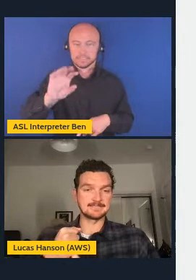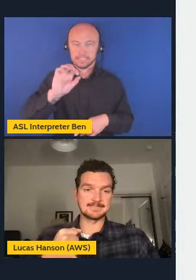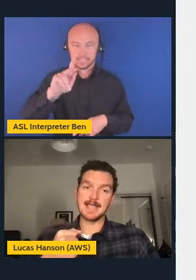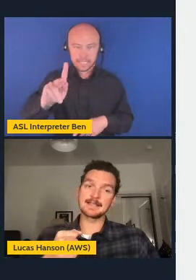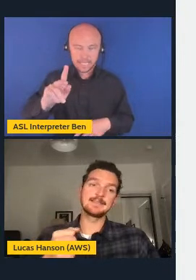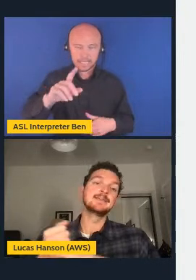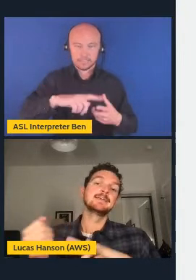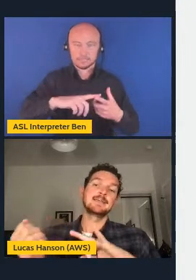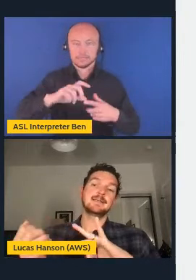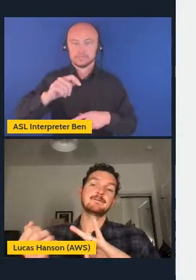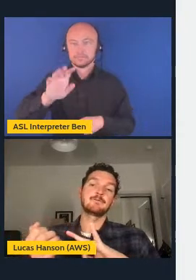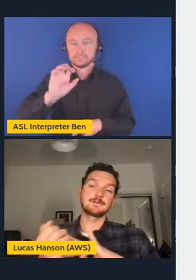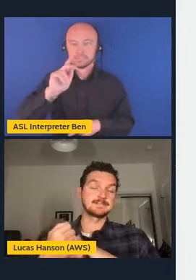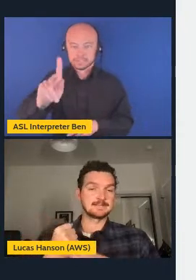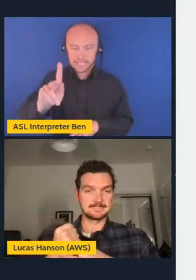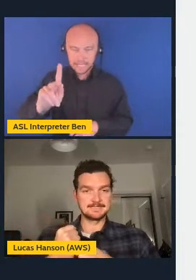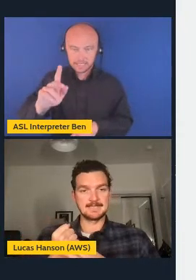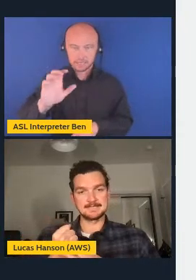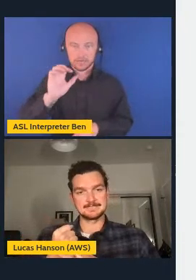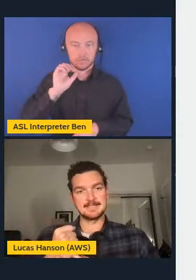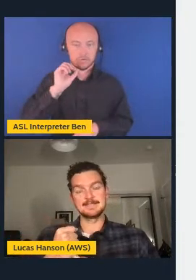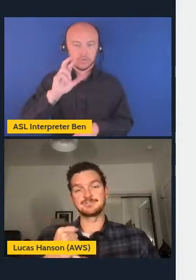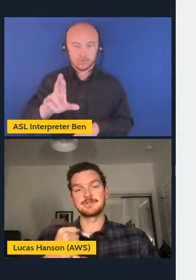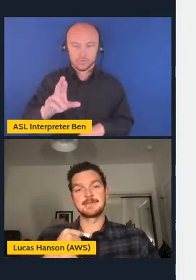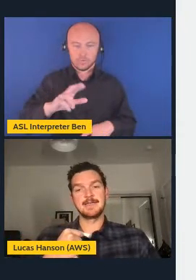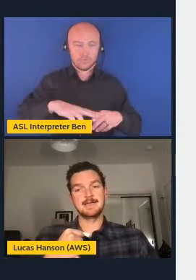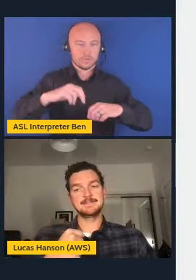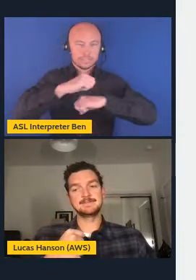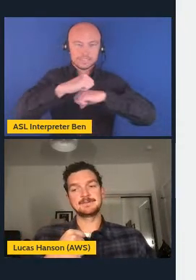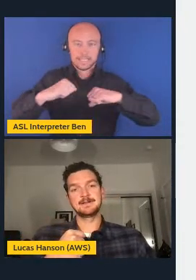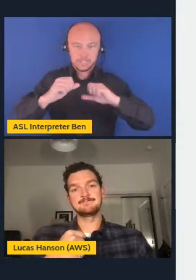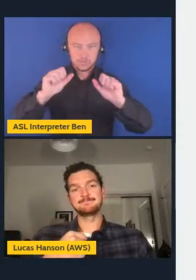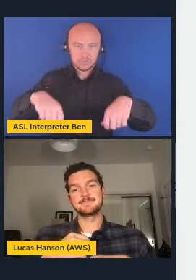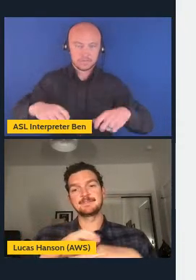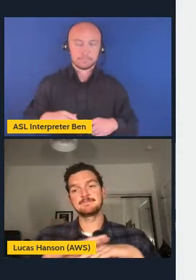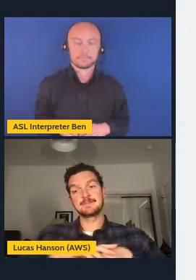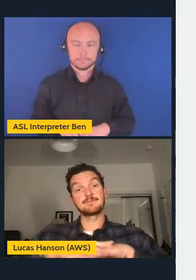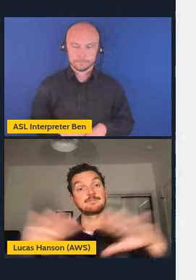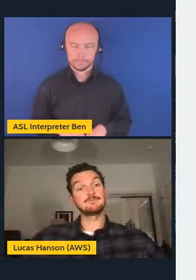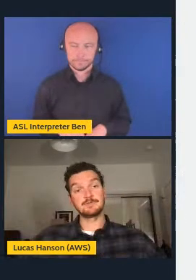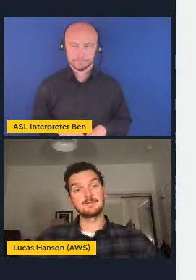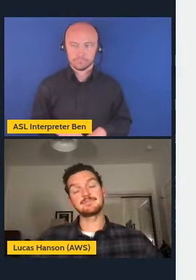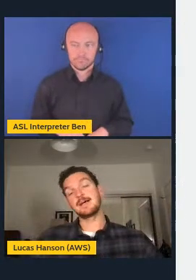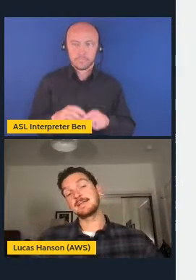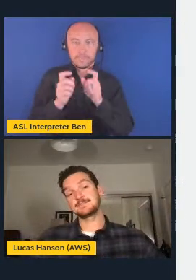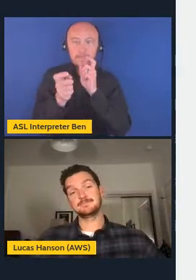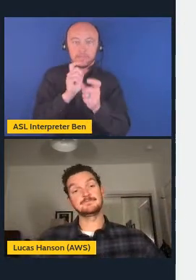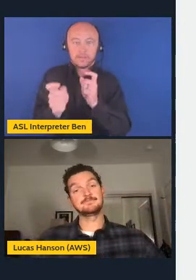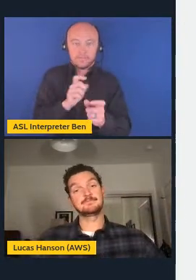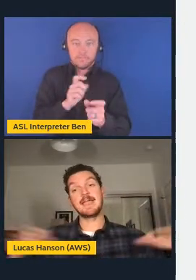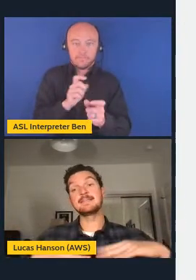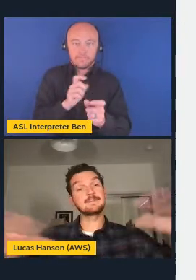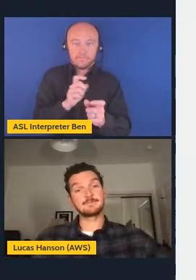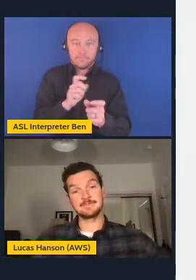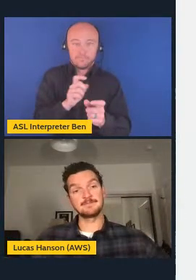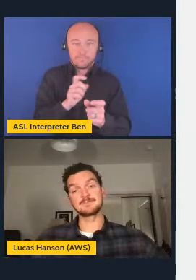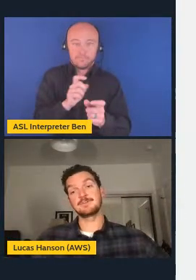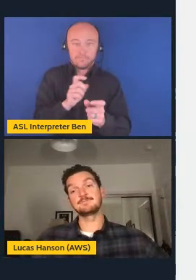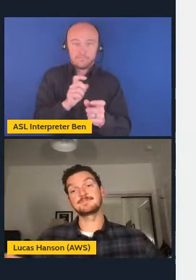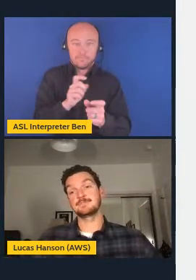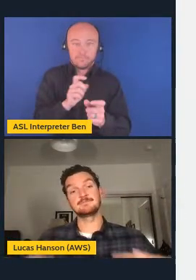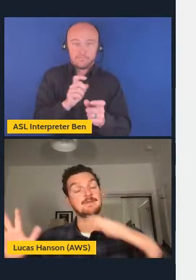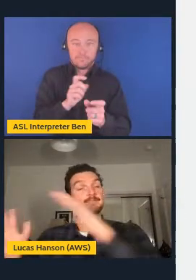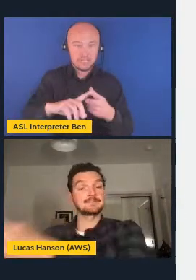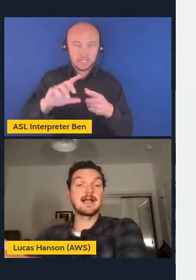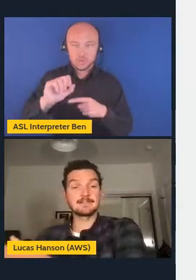CDK stack, or it can take a CDK stage. And the configurator will apply to anything within those